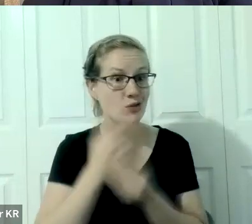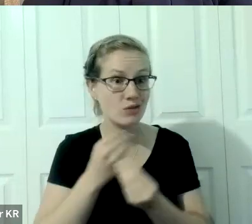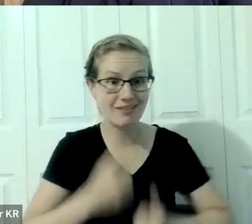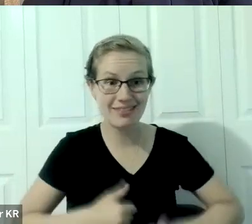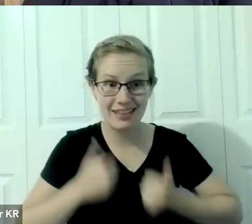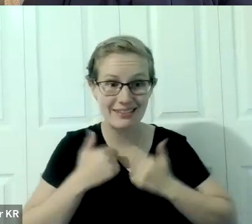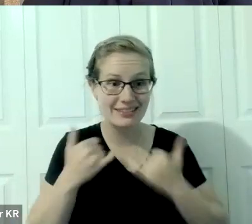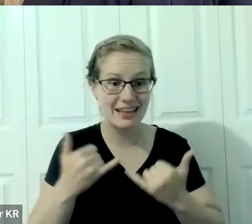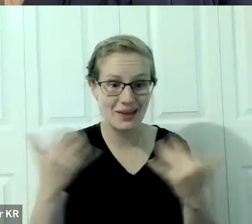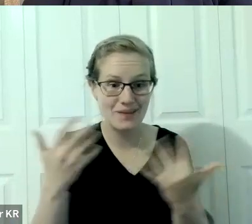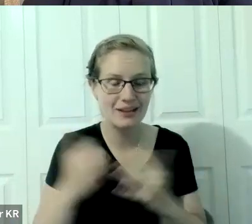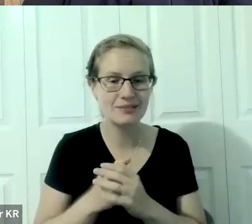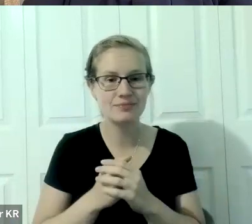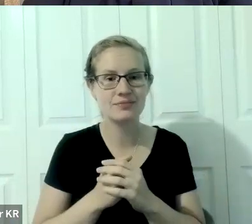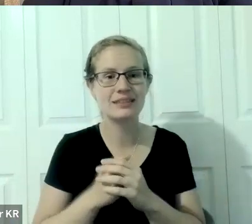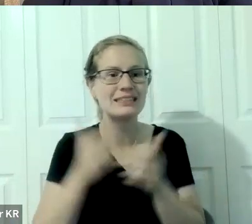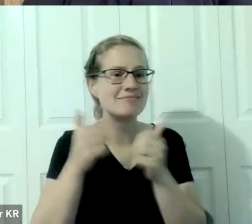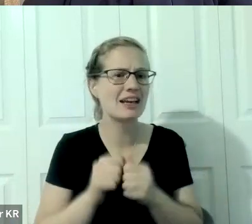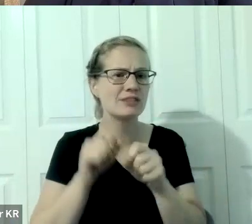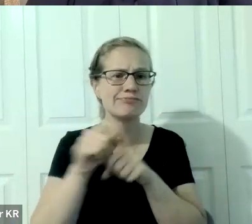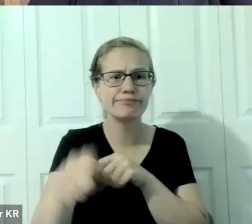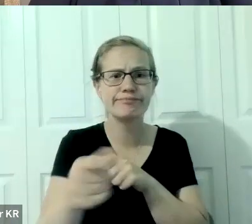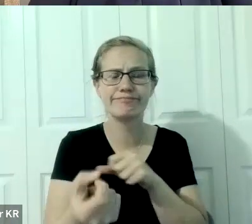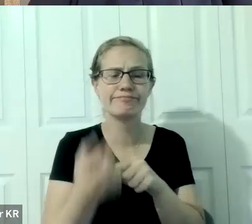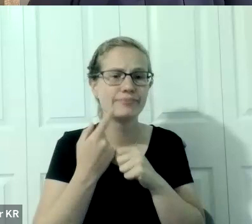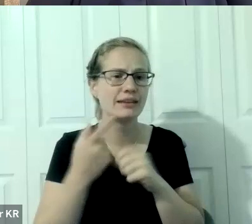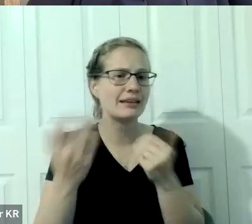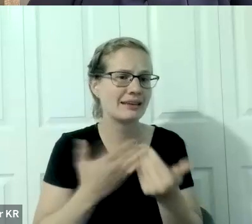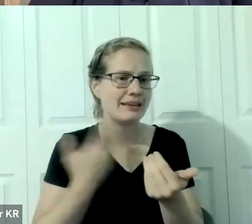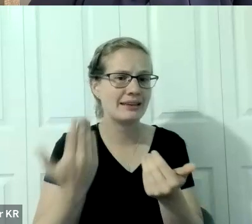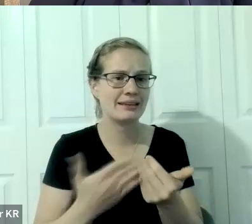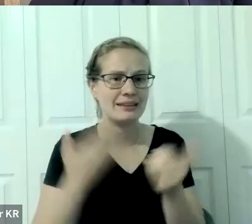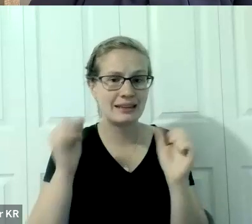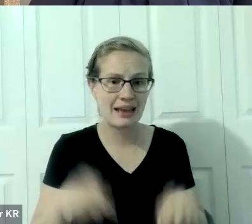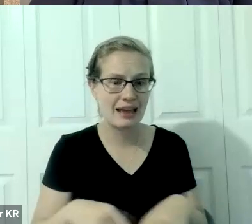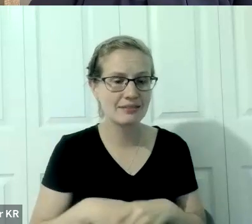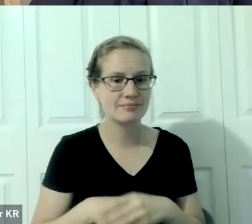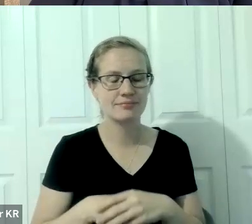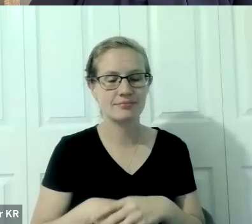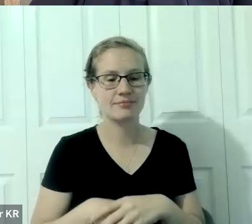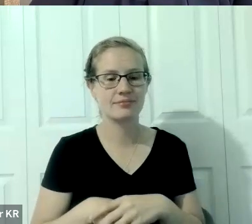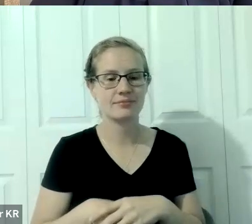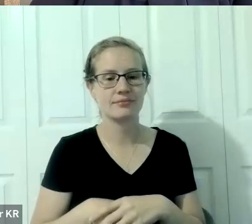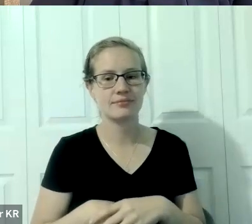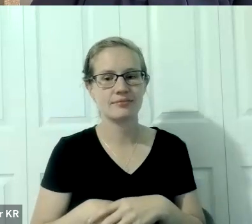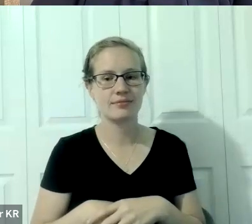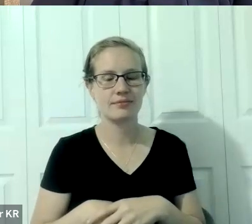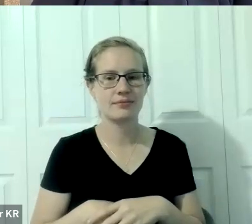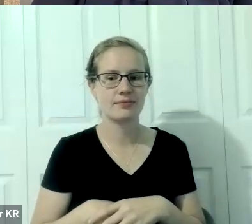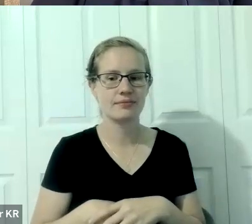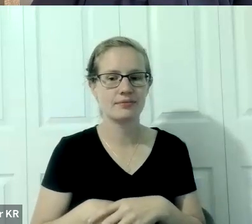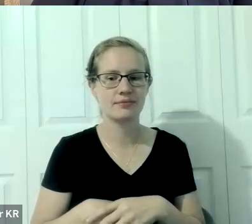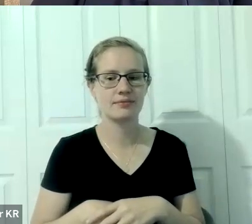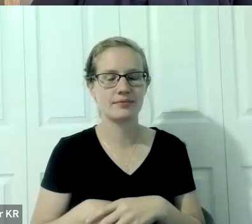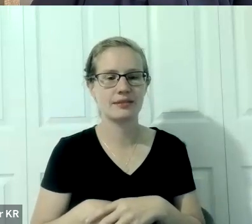is we can send text messages easily, where it's a little less effort